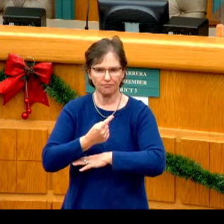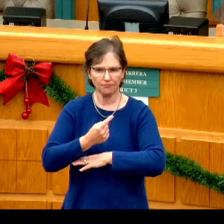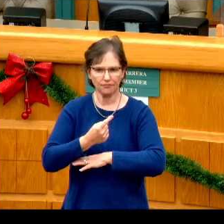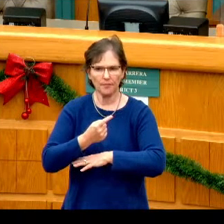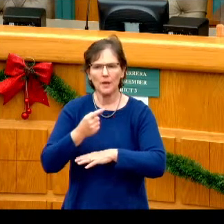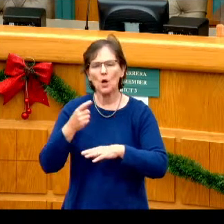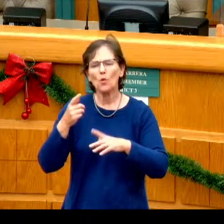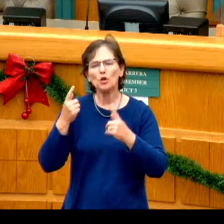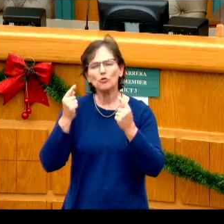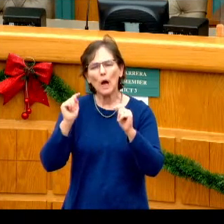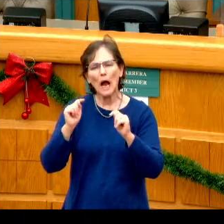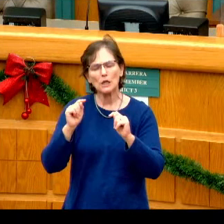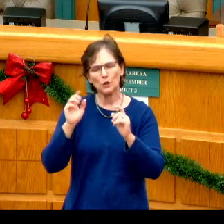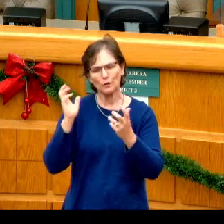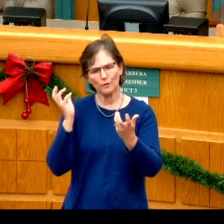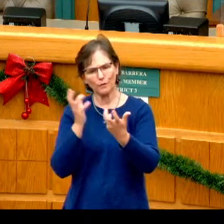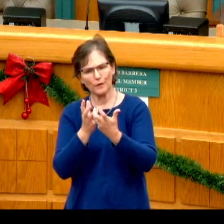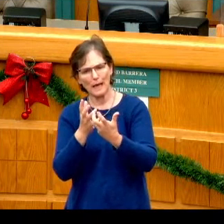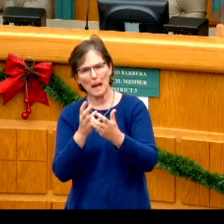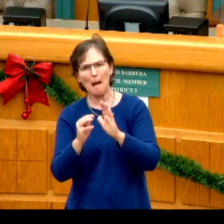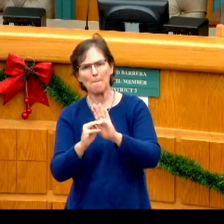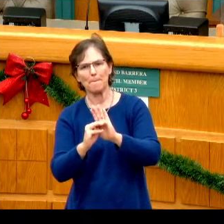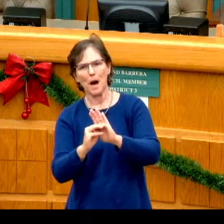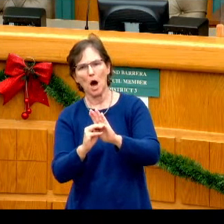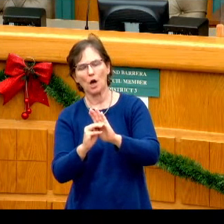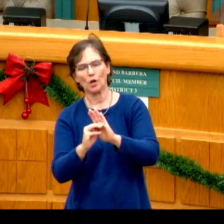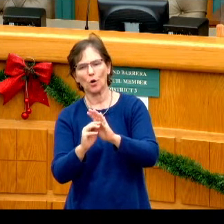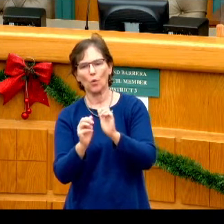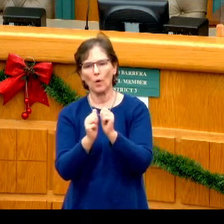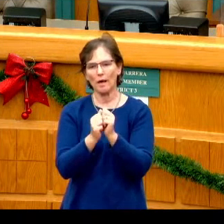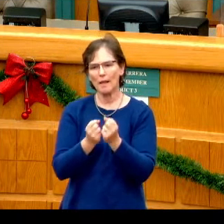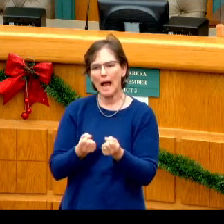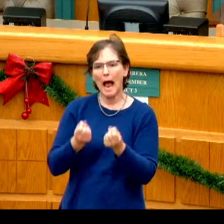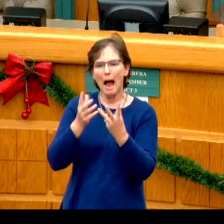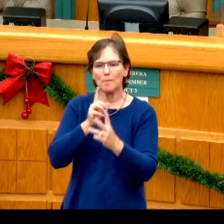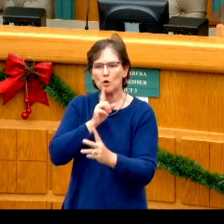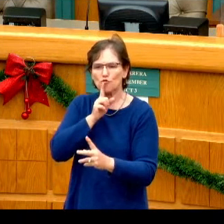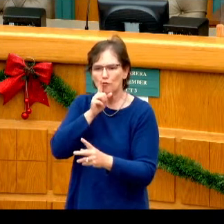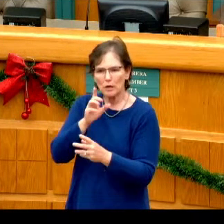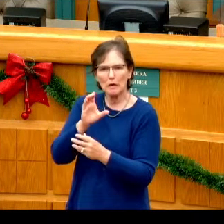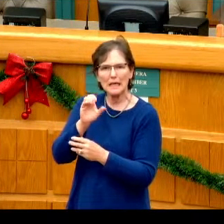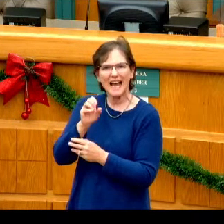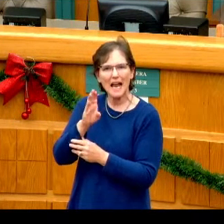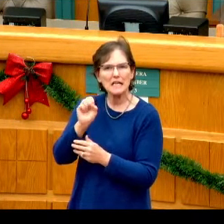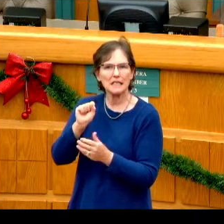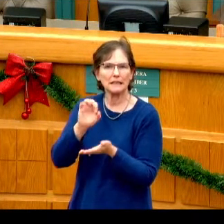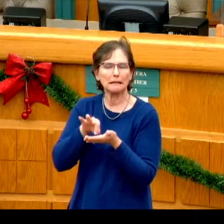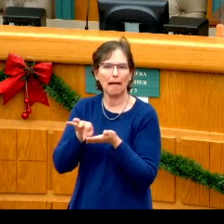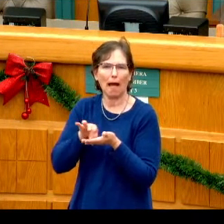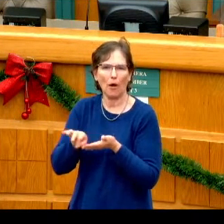to the cases, to the new cases that we see in the Coastal Bend area. And so